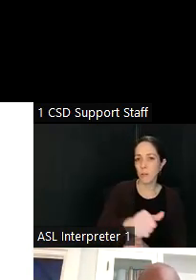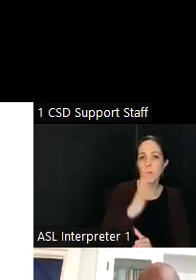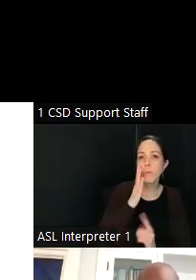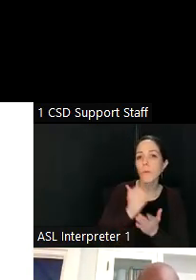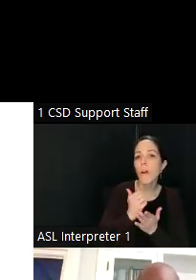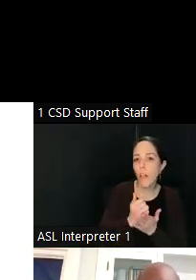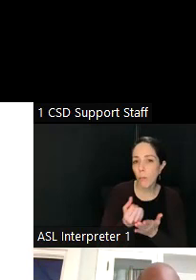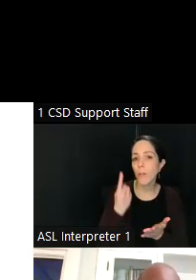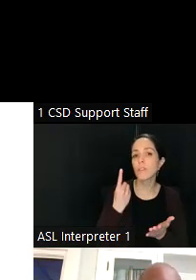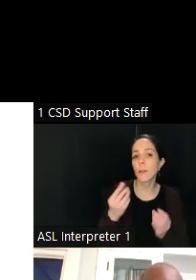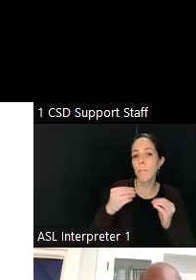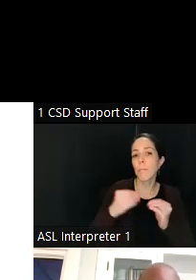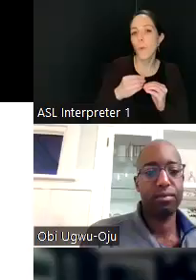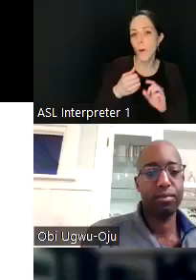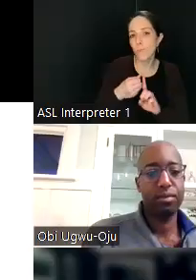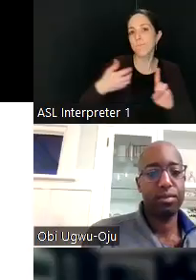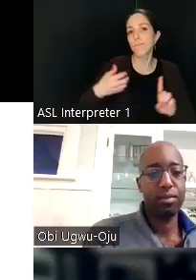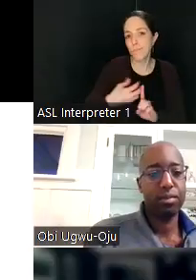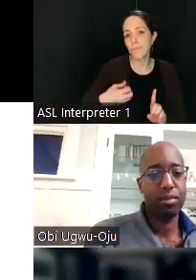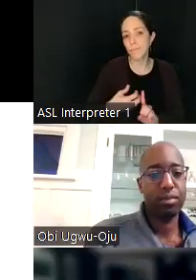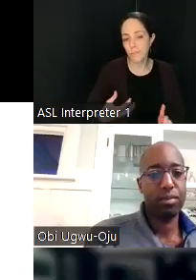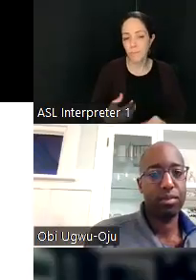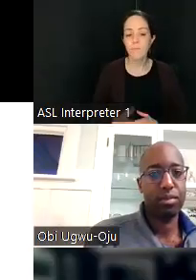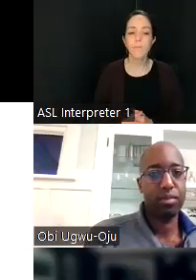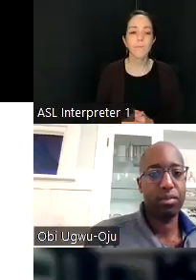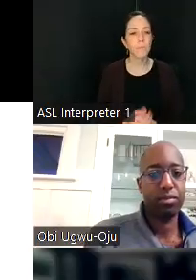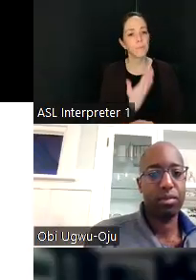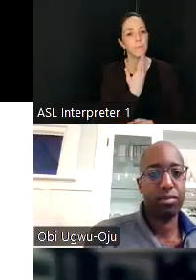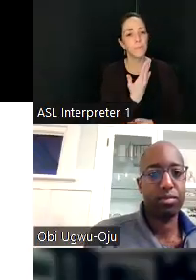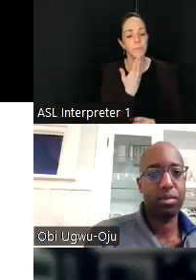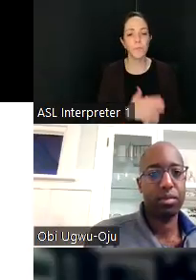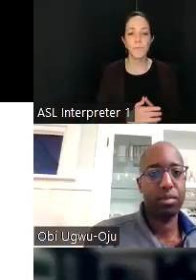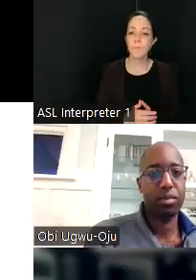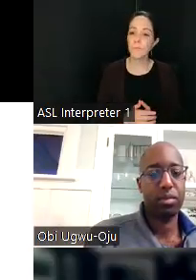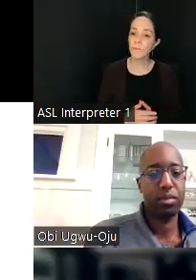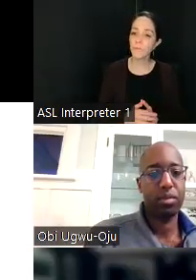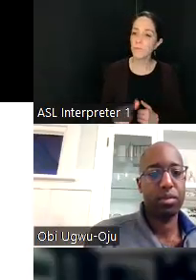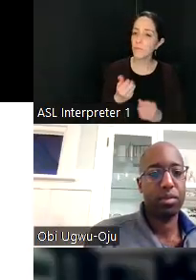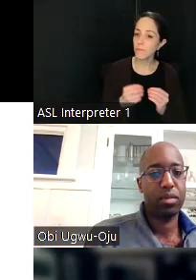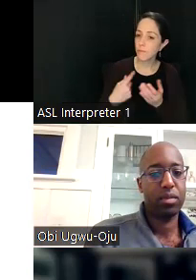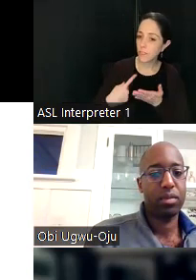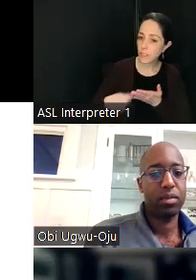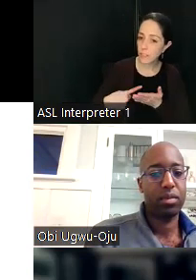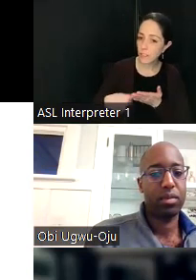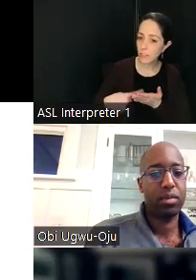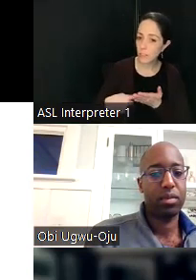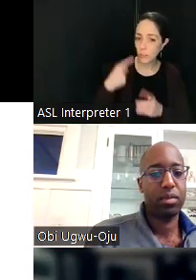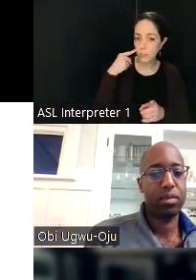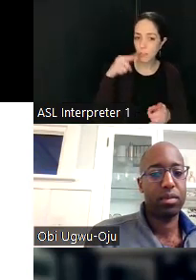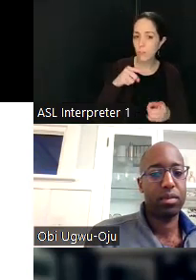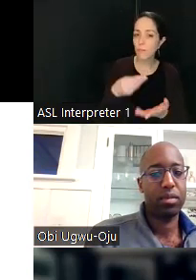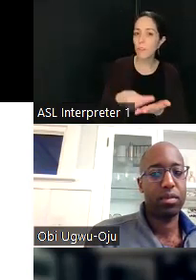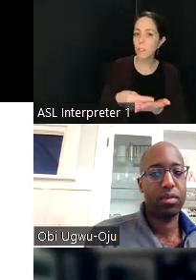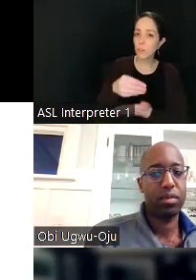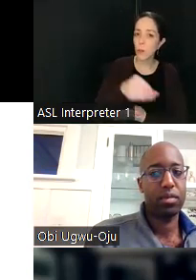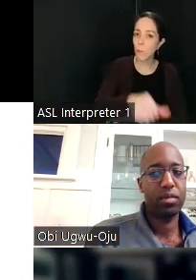Thanks. Thank you, staff. Do we have any further discussion on the financial